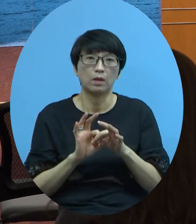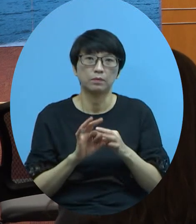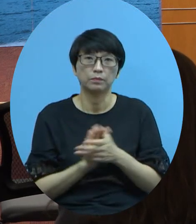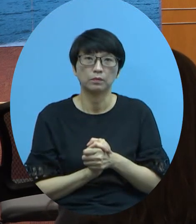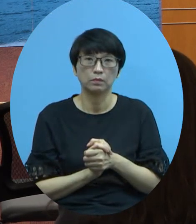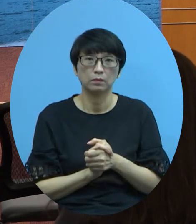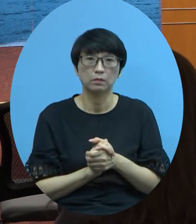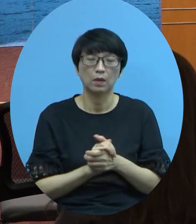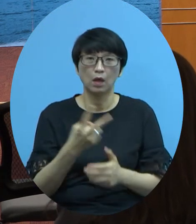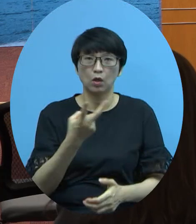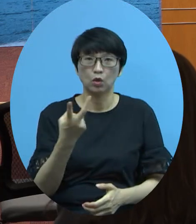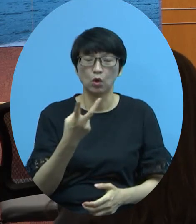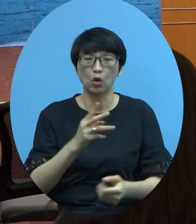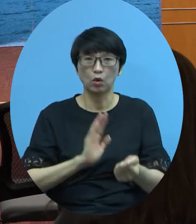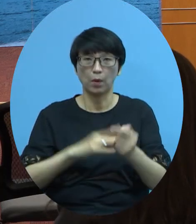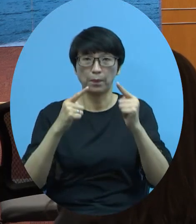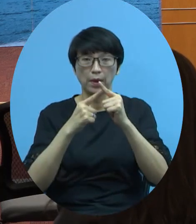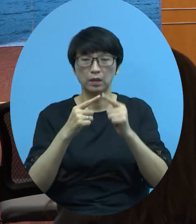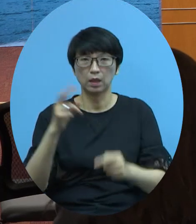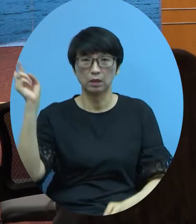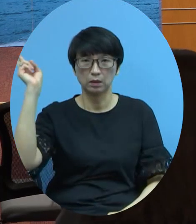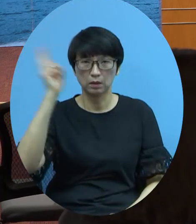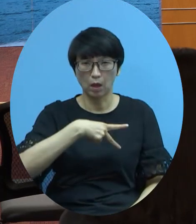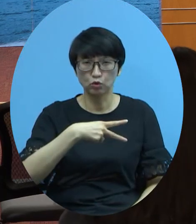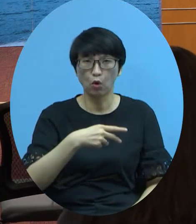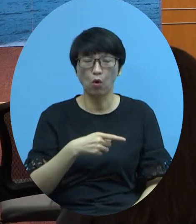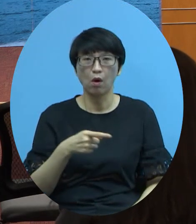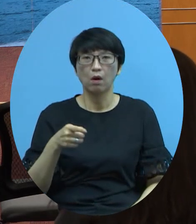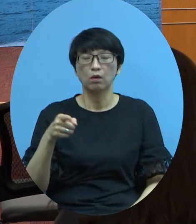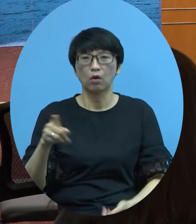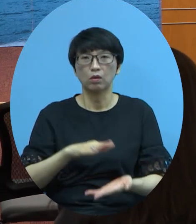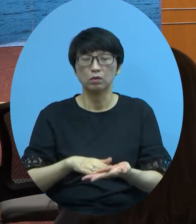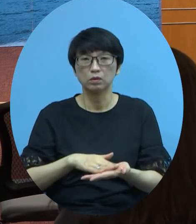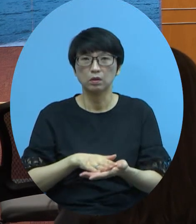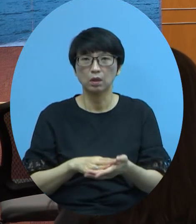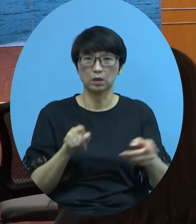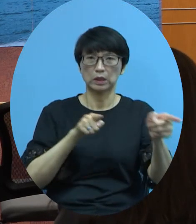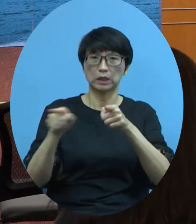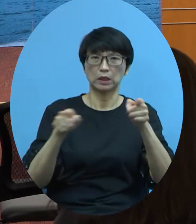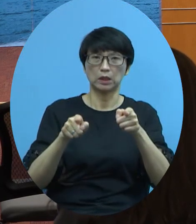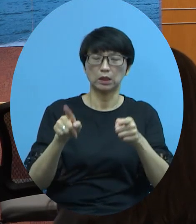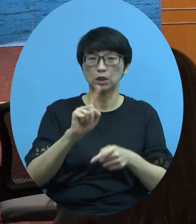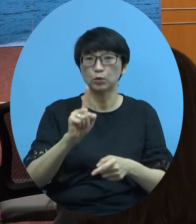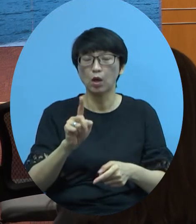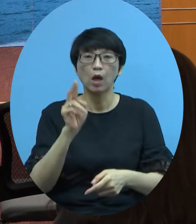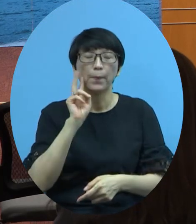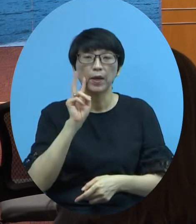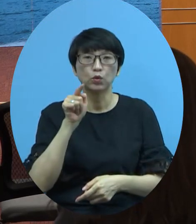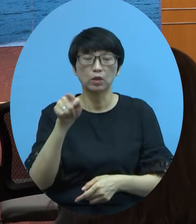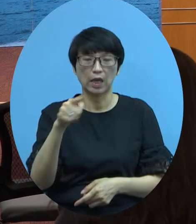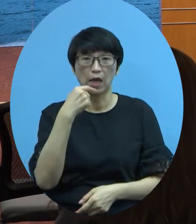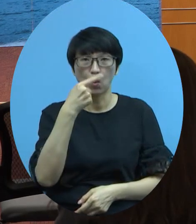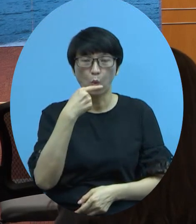What would your investigation direction be? And when you talked about, for example, there are not enough